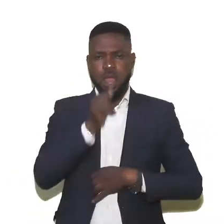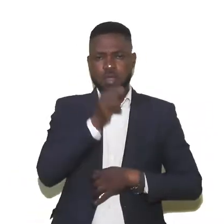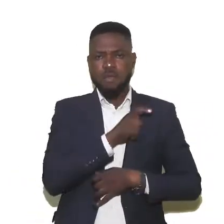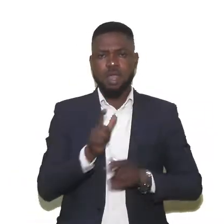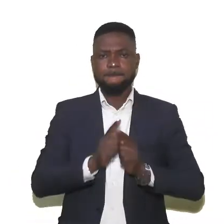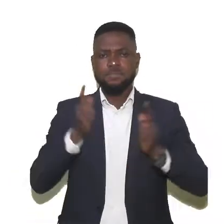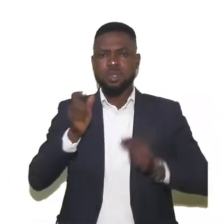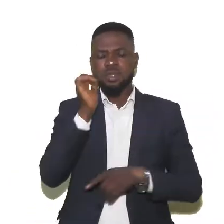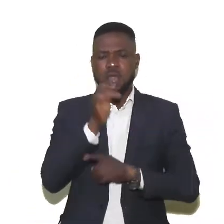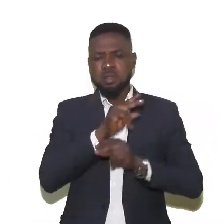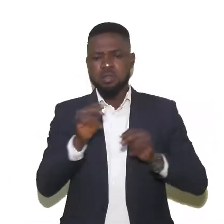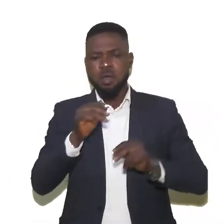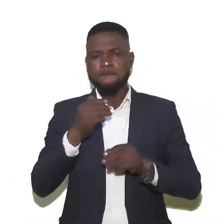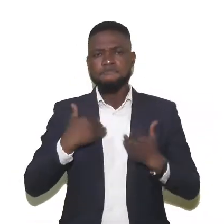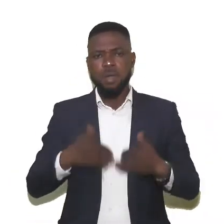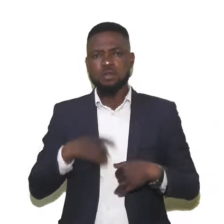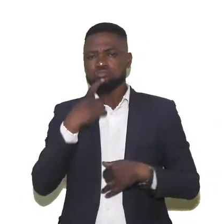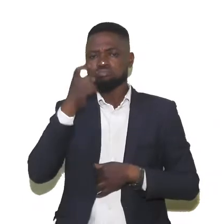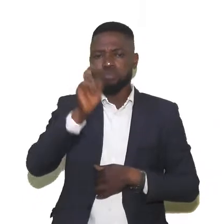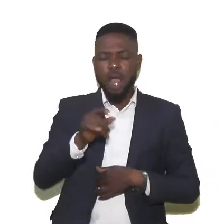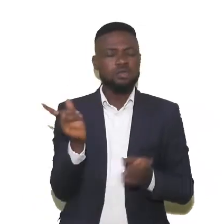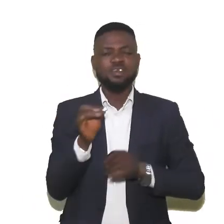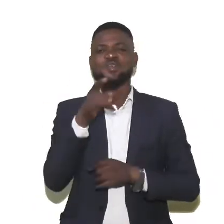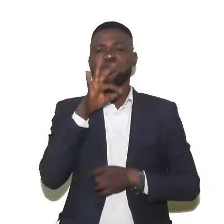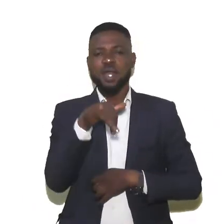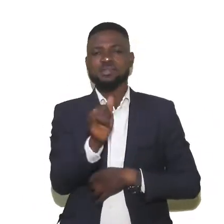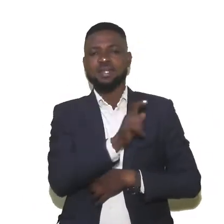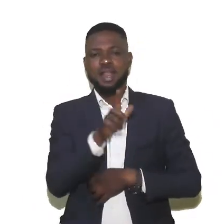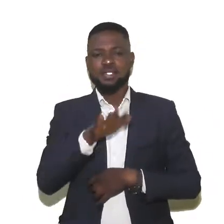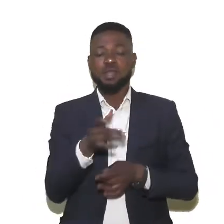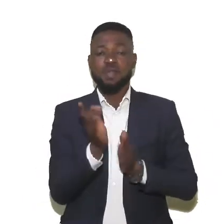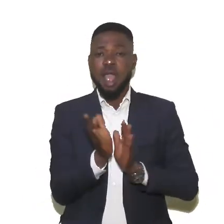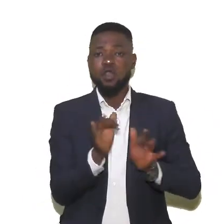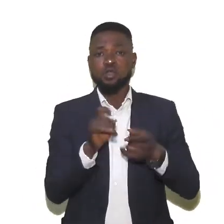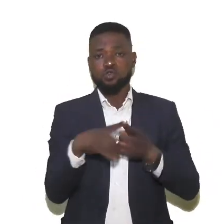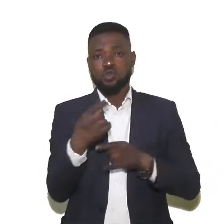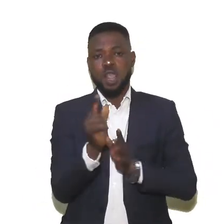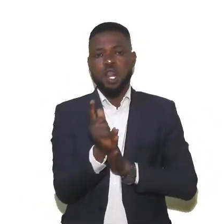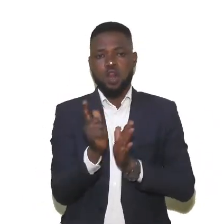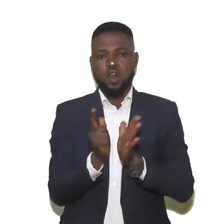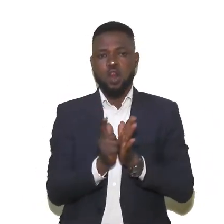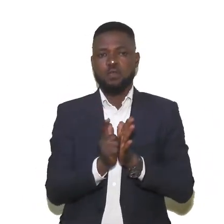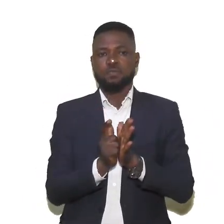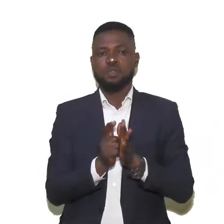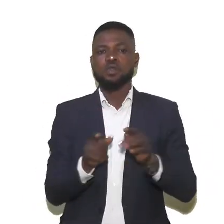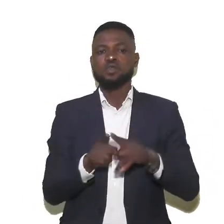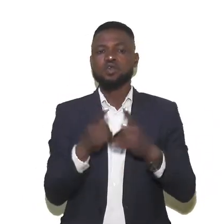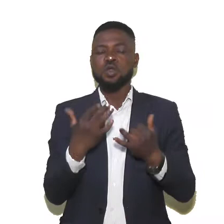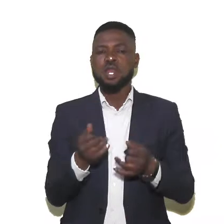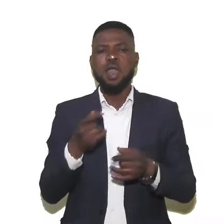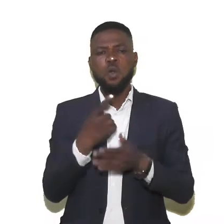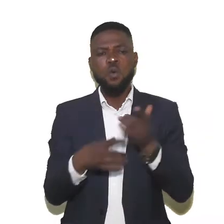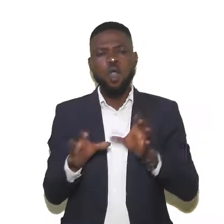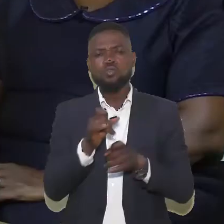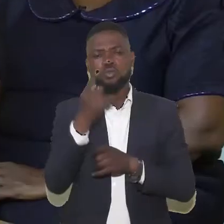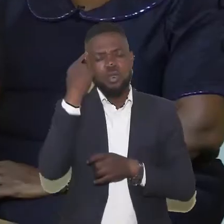big girl, nobody should direct me. So you are still a child, according to the law. Yes, according to law. So